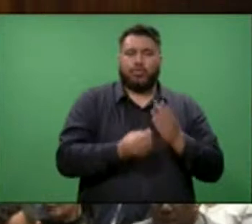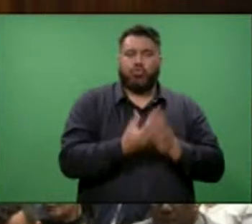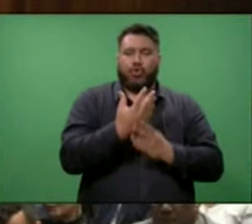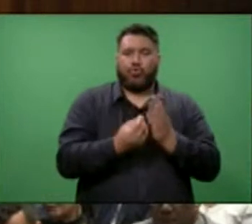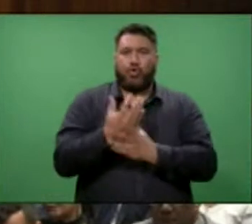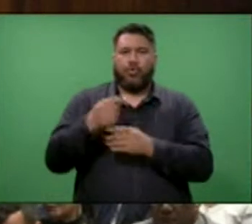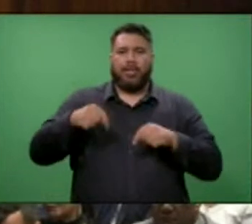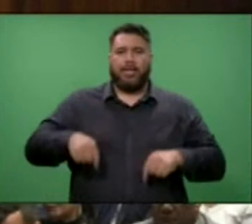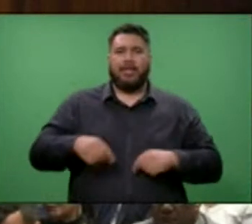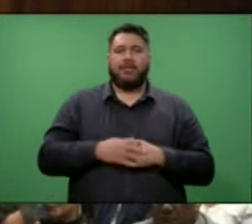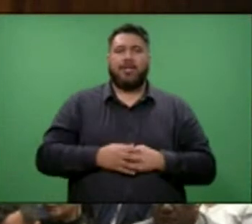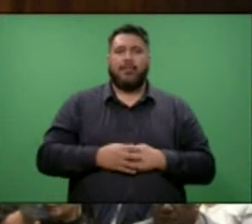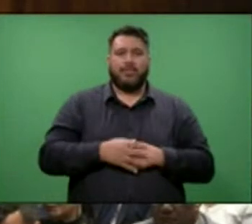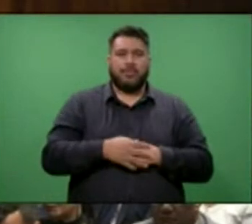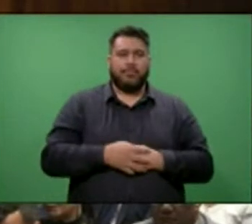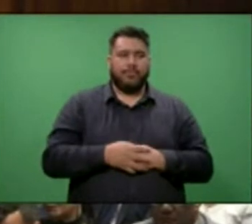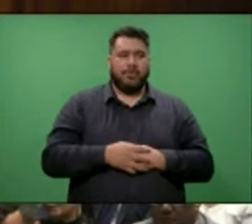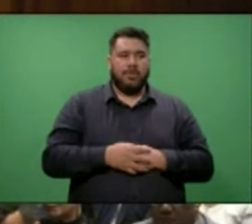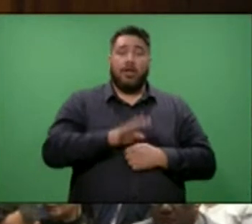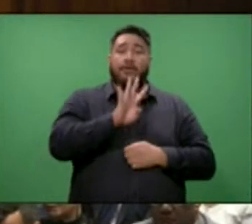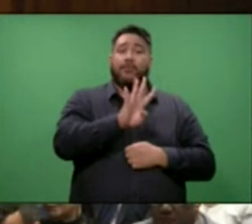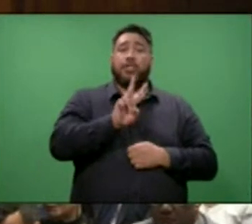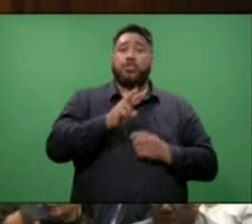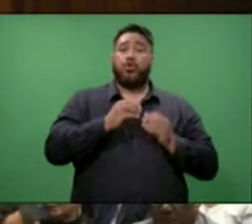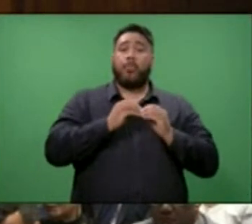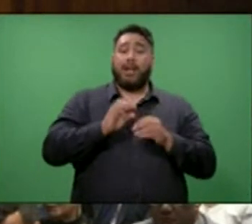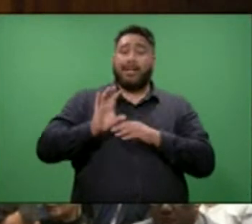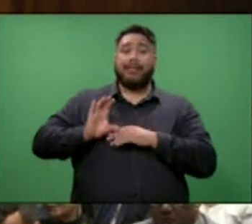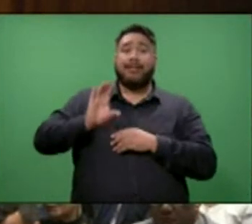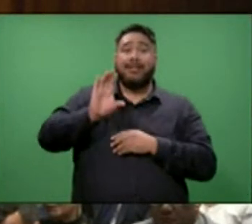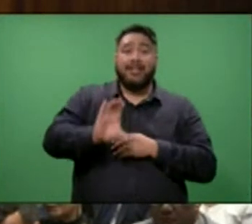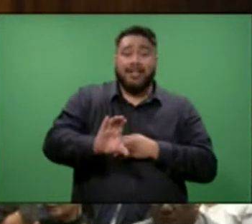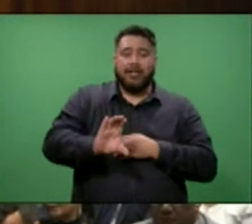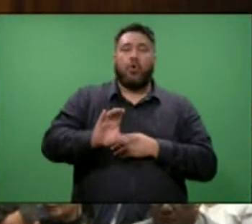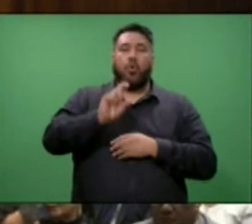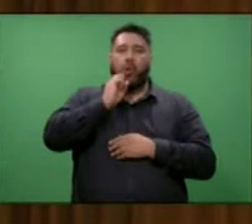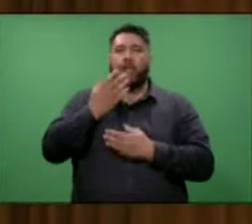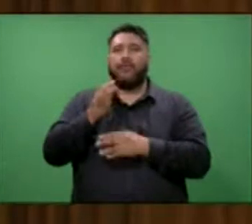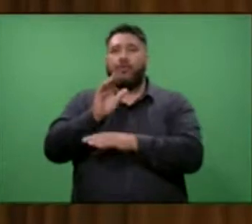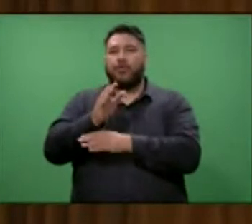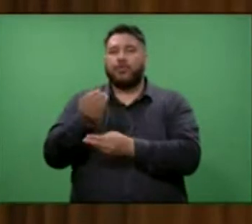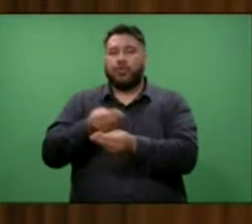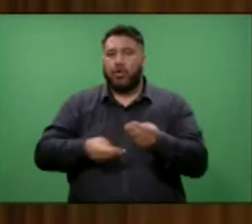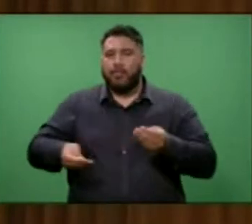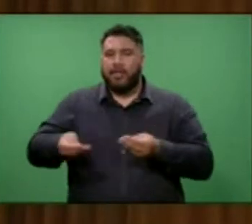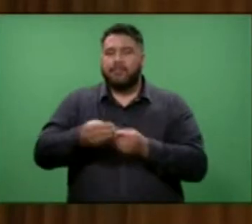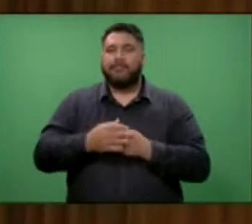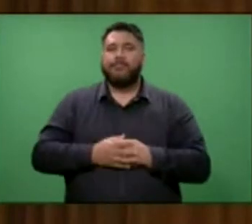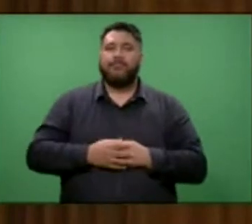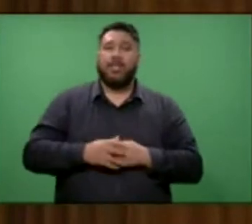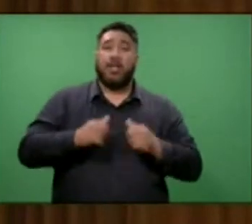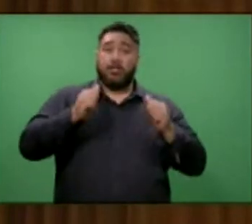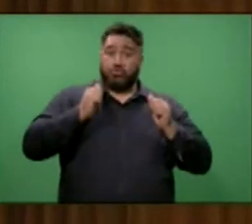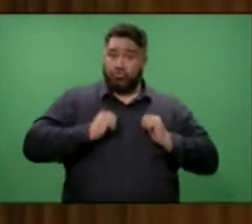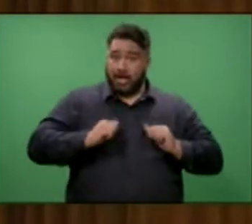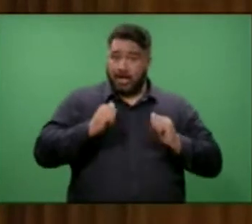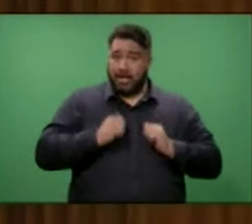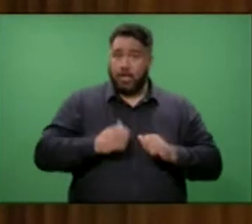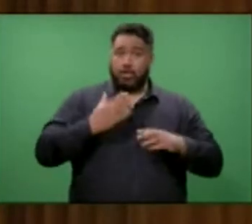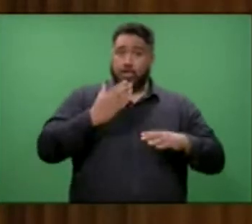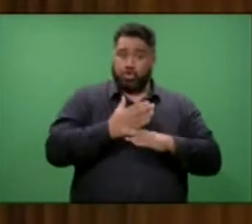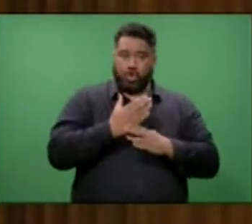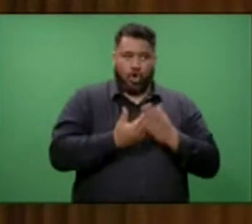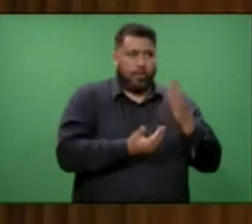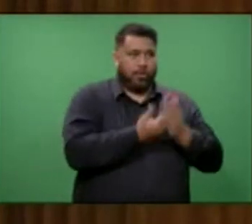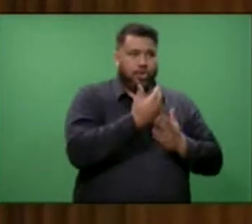$42 billion of infrastructure investment to future-proof the economy. Training and job creation